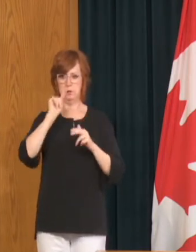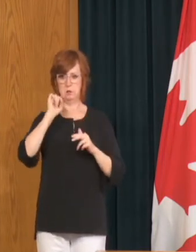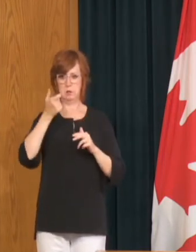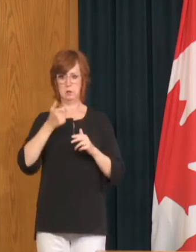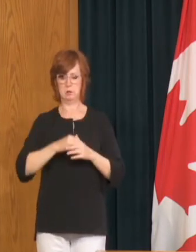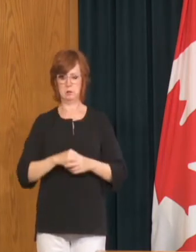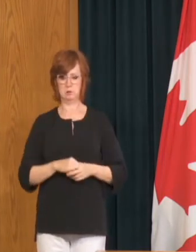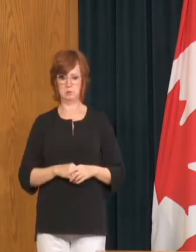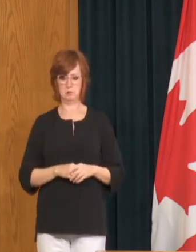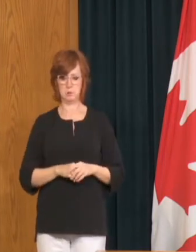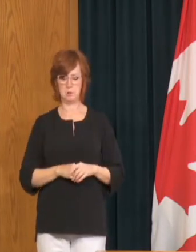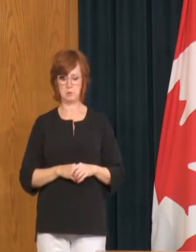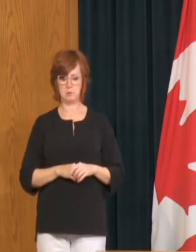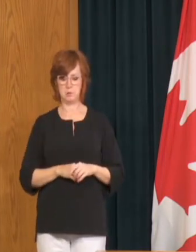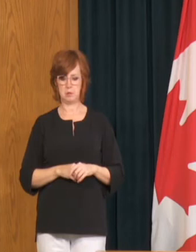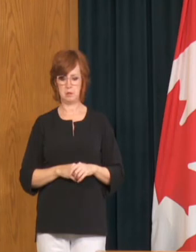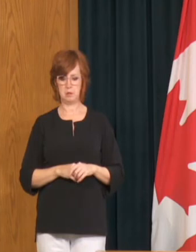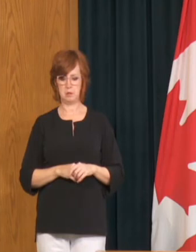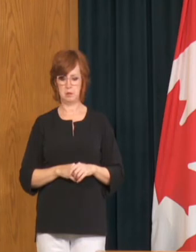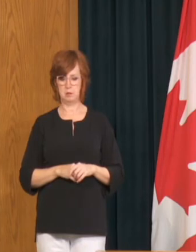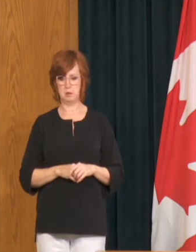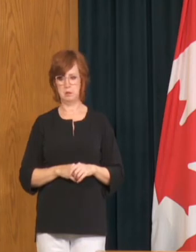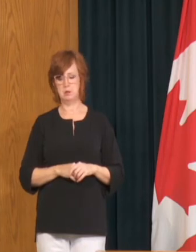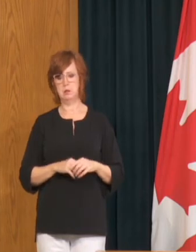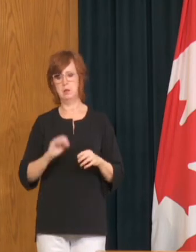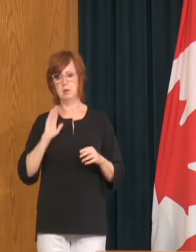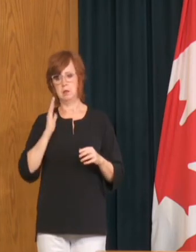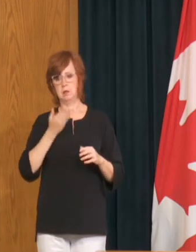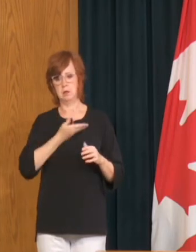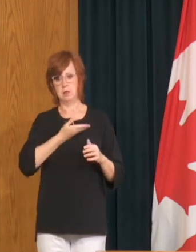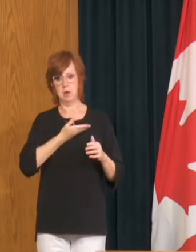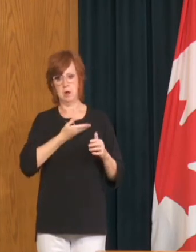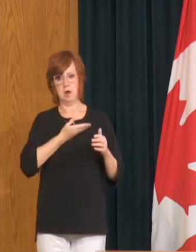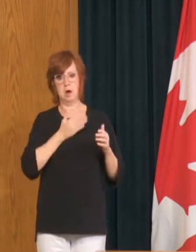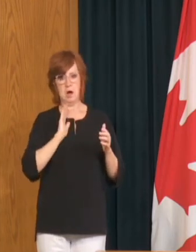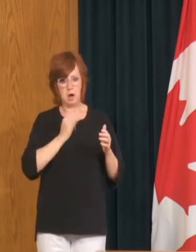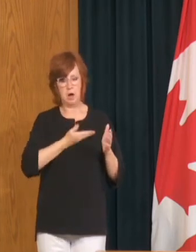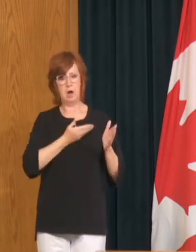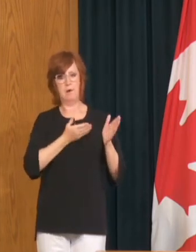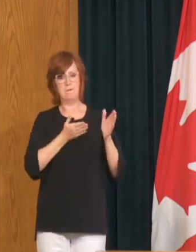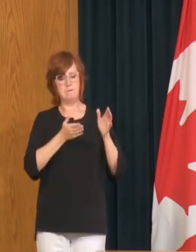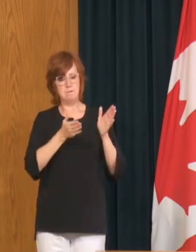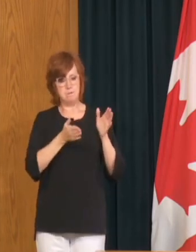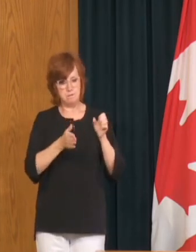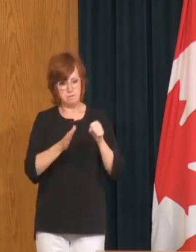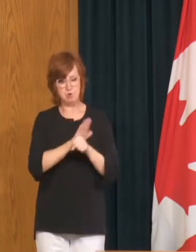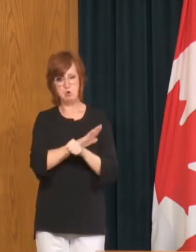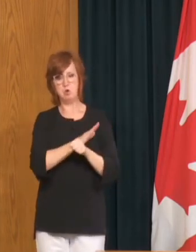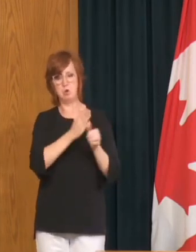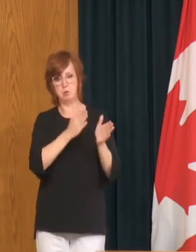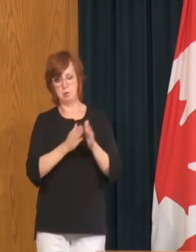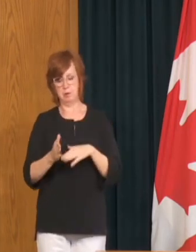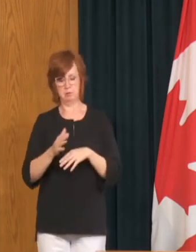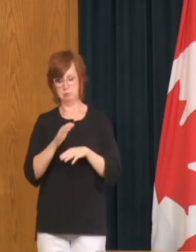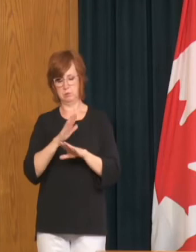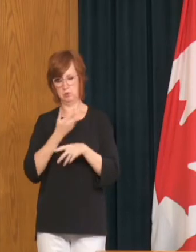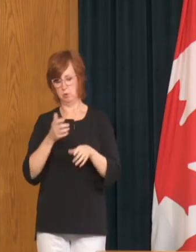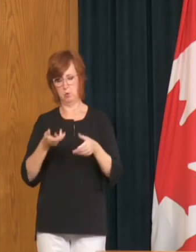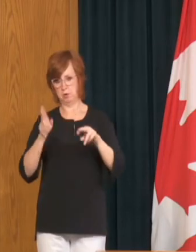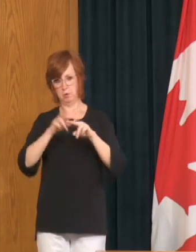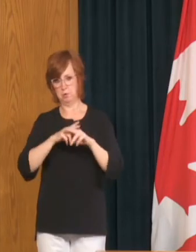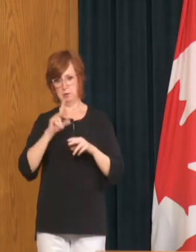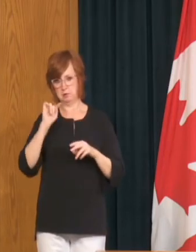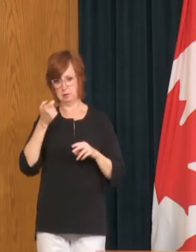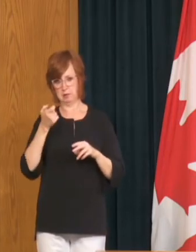you rule it out? The full intent is to not raise taxes. We made our decisions 3 years ago. There is